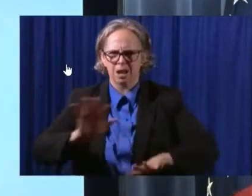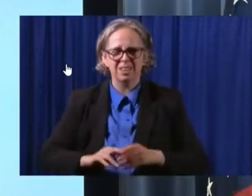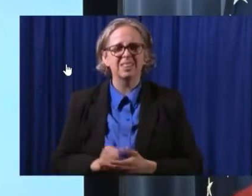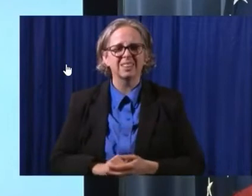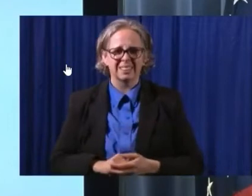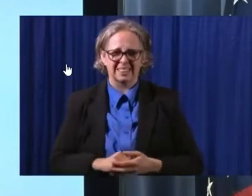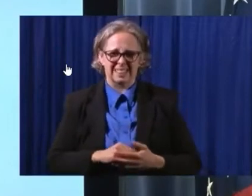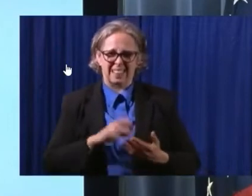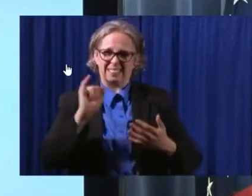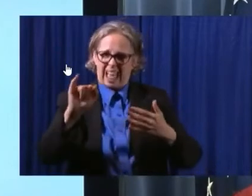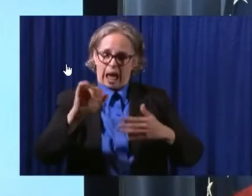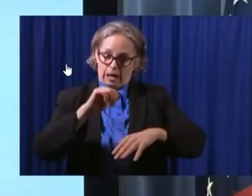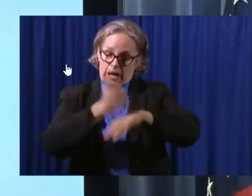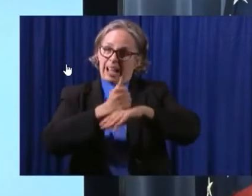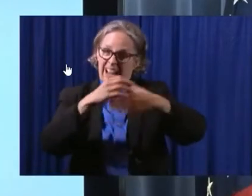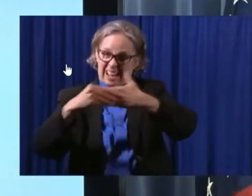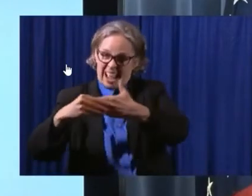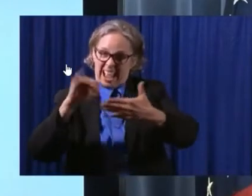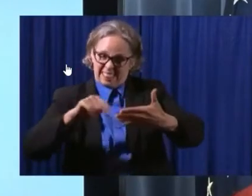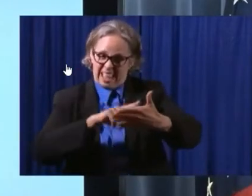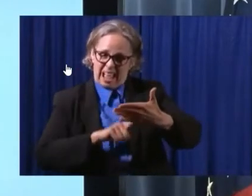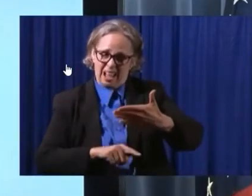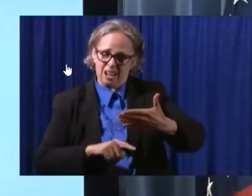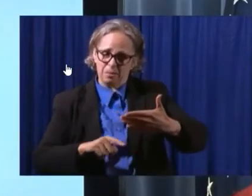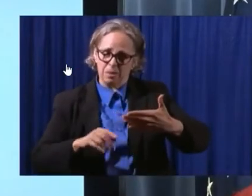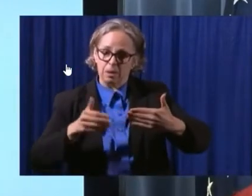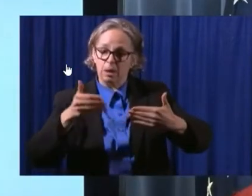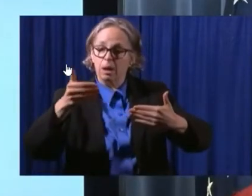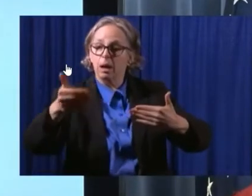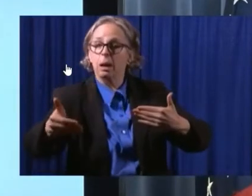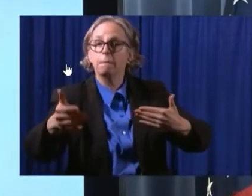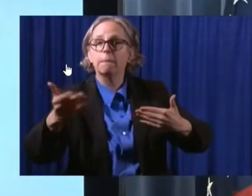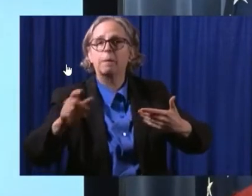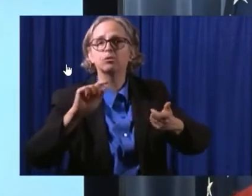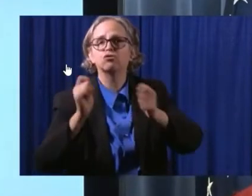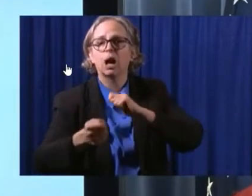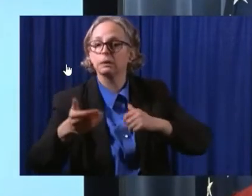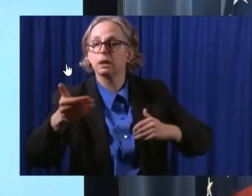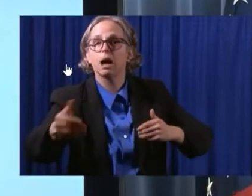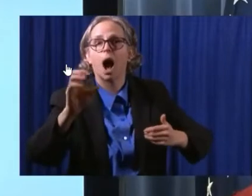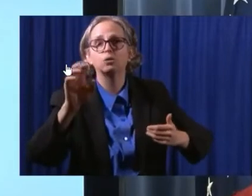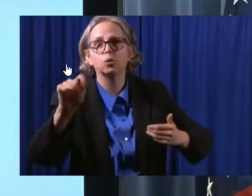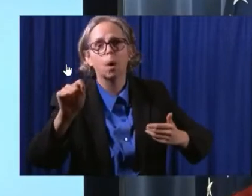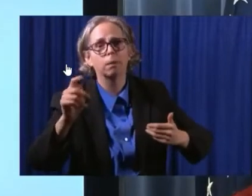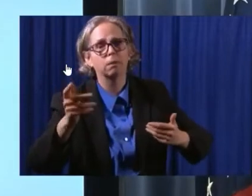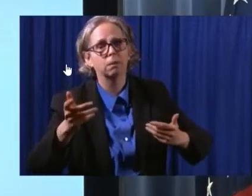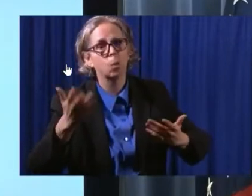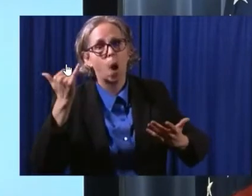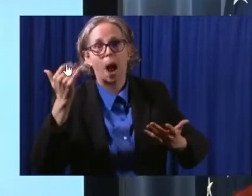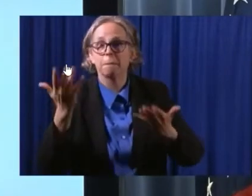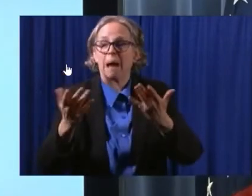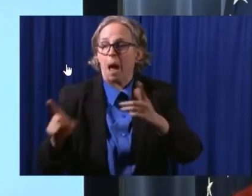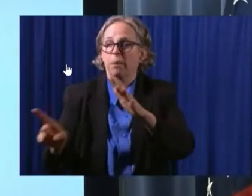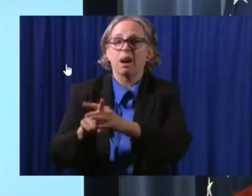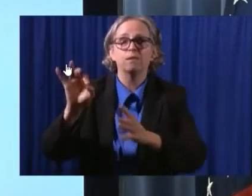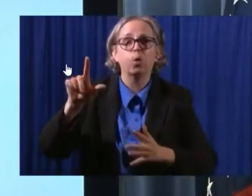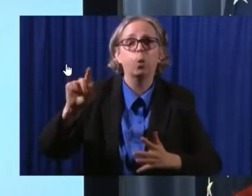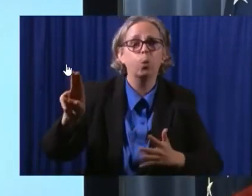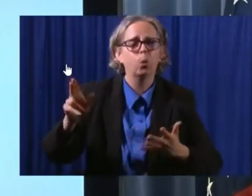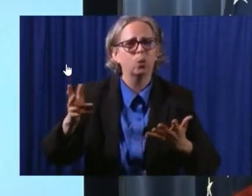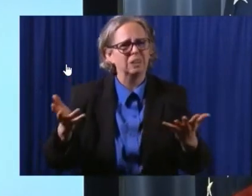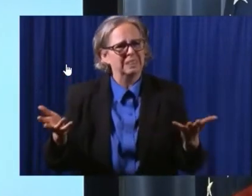influenza. And I would like to add that I'm sure that there are going to be parents that this document,